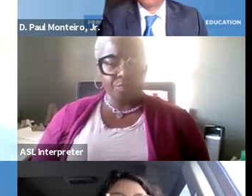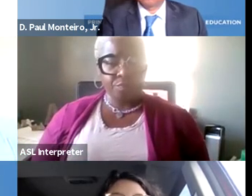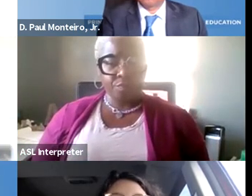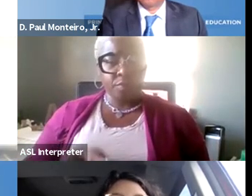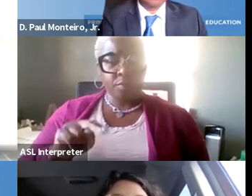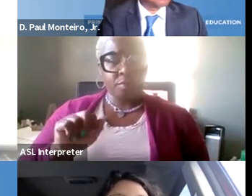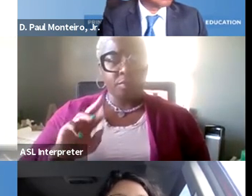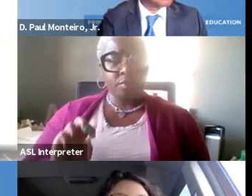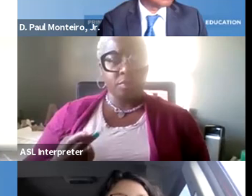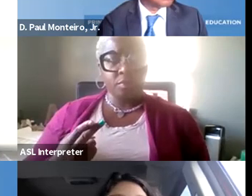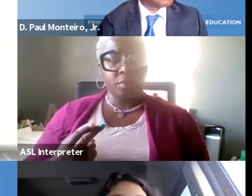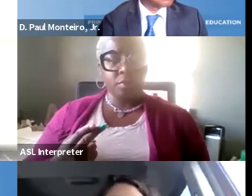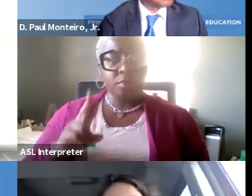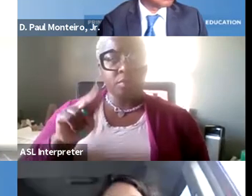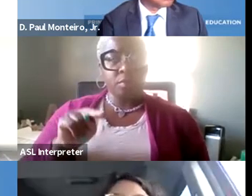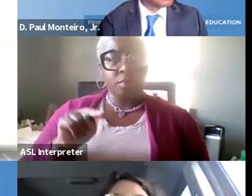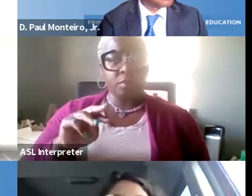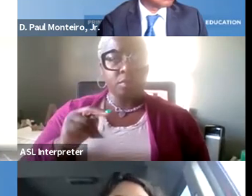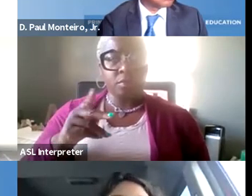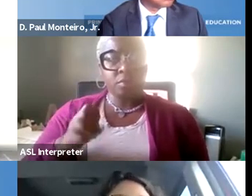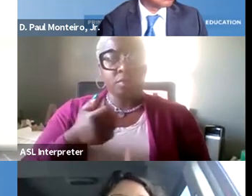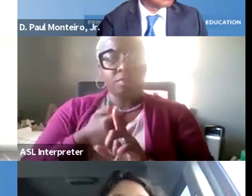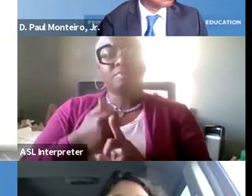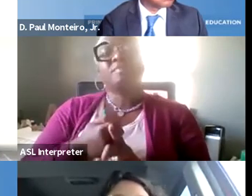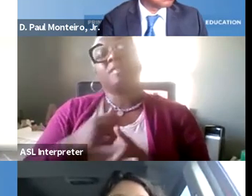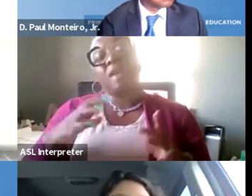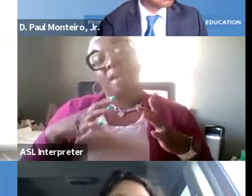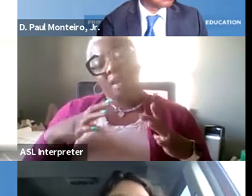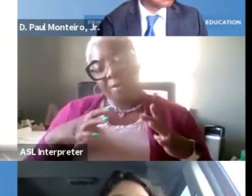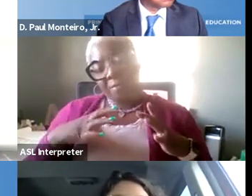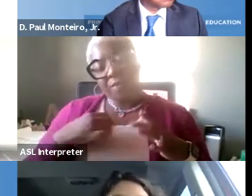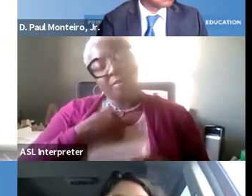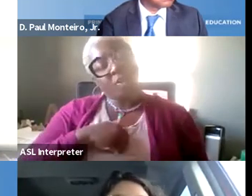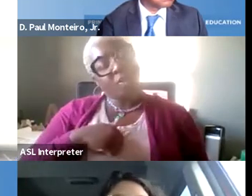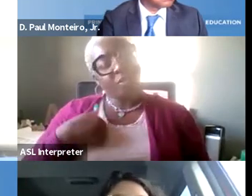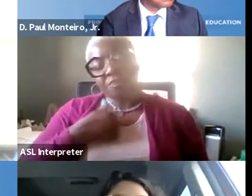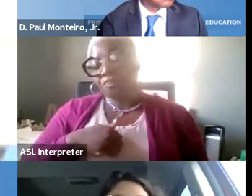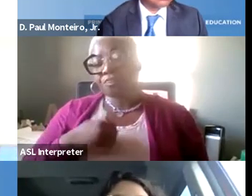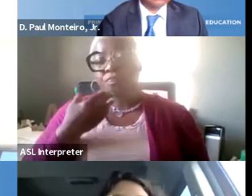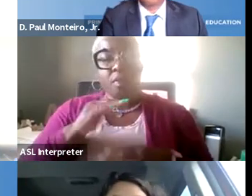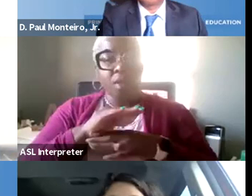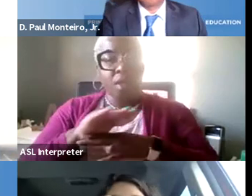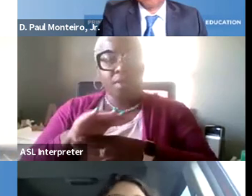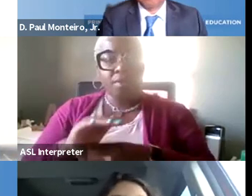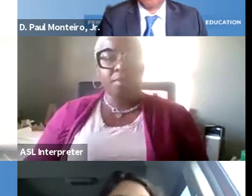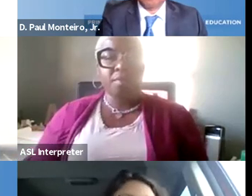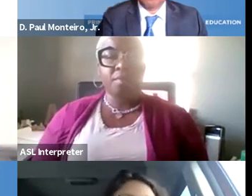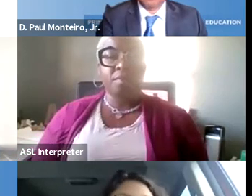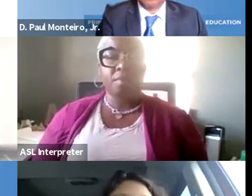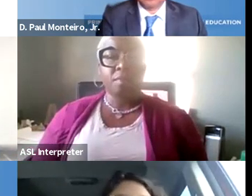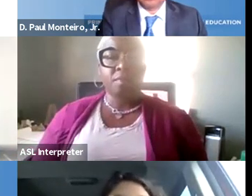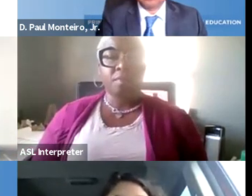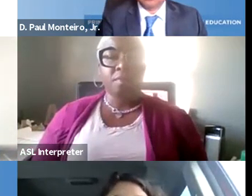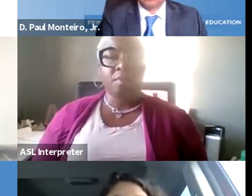Ms. Narr, unmute. Okay. I got it. I'm sorry. Good evening. Good evening,